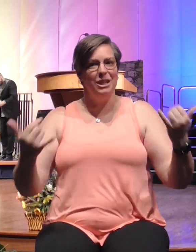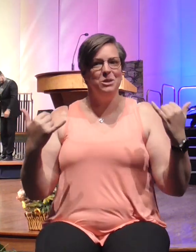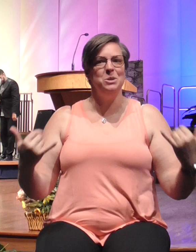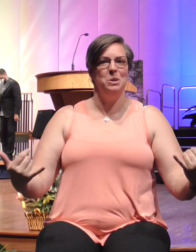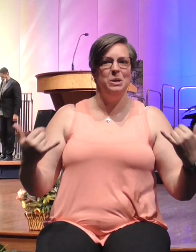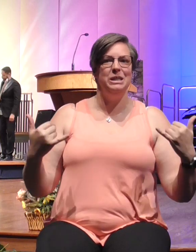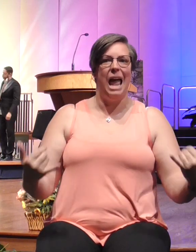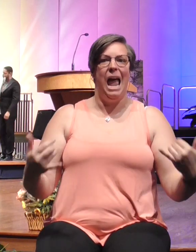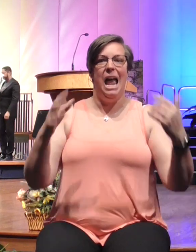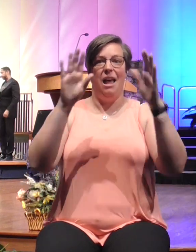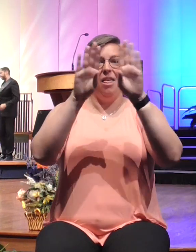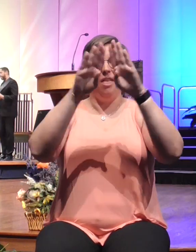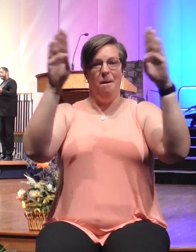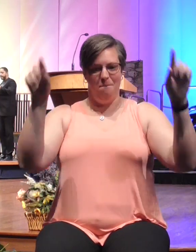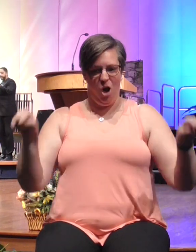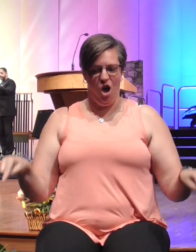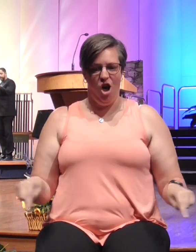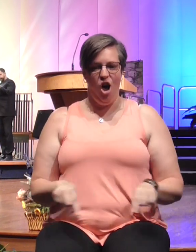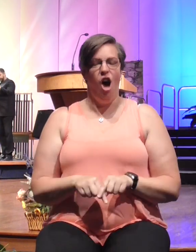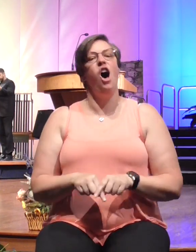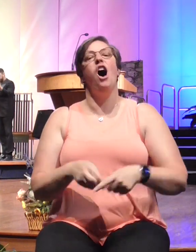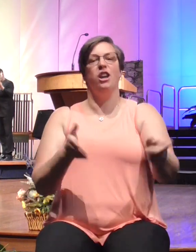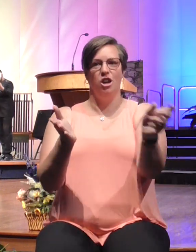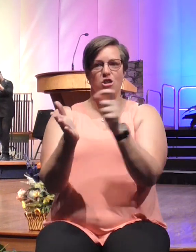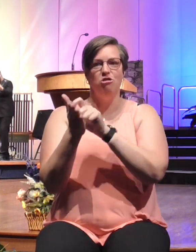book begins, the rest is still unwritten.